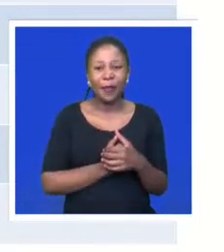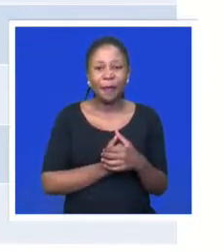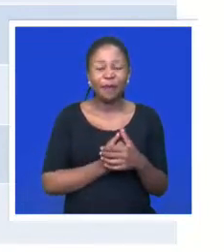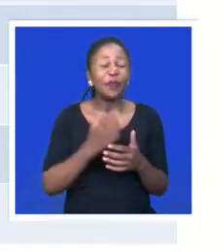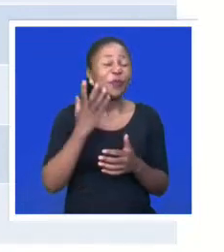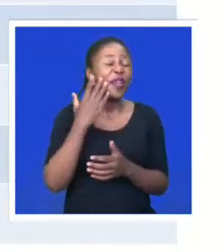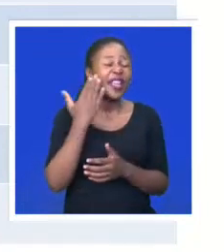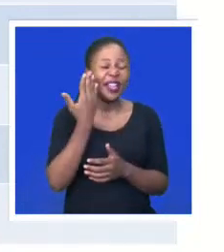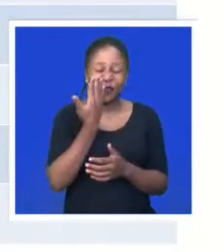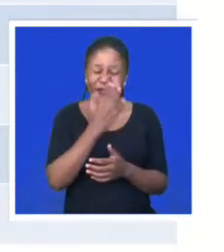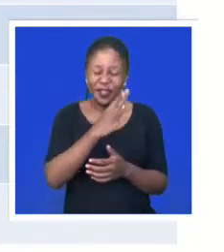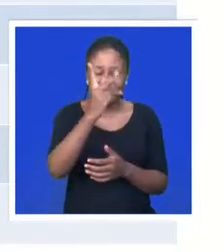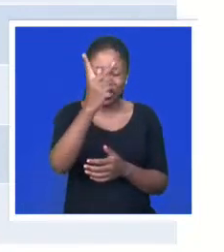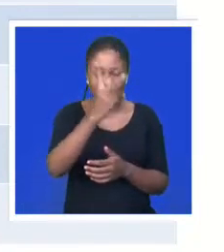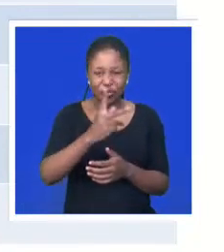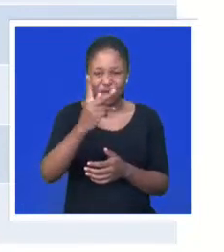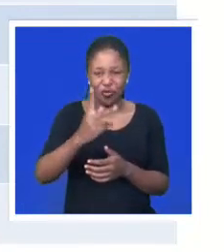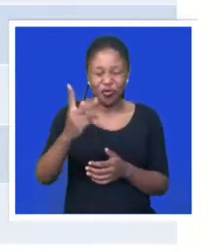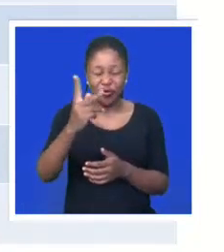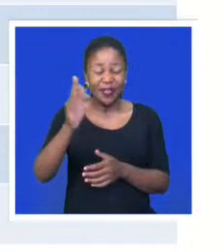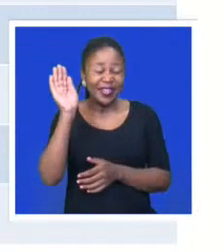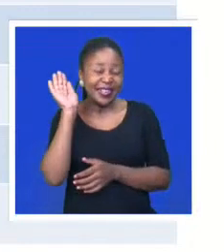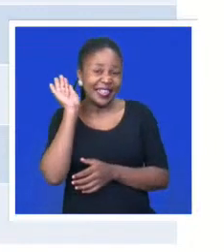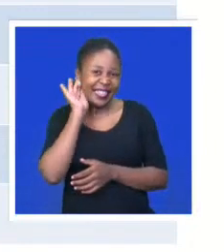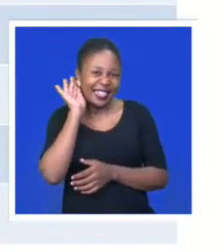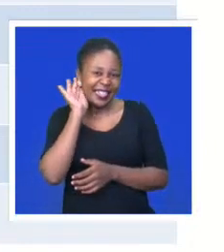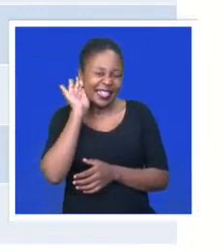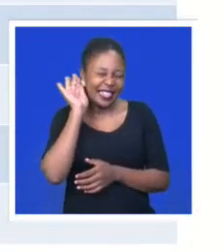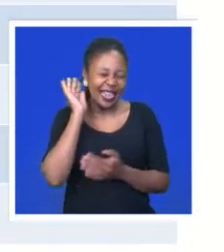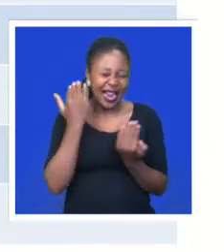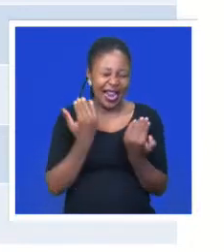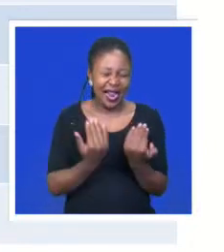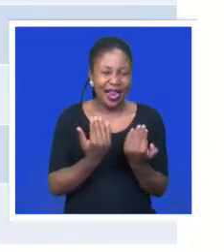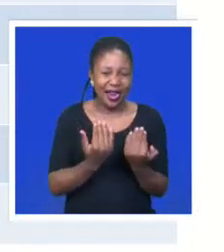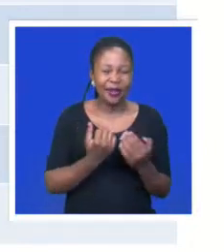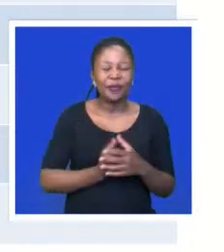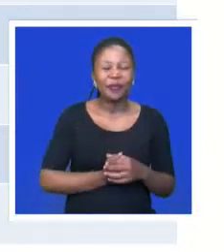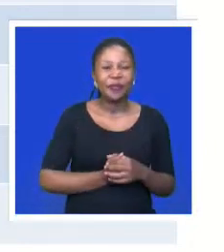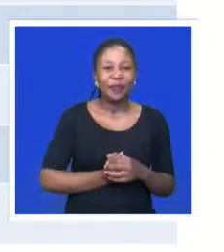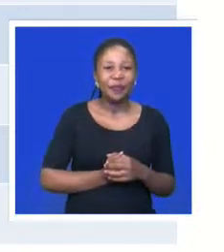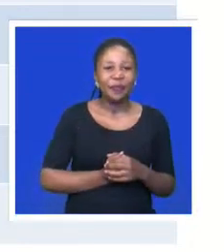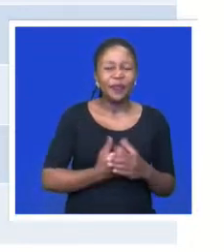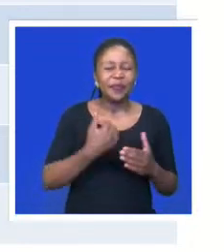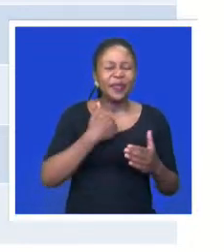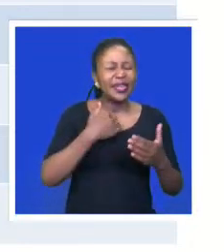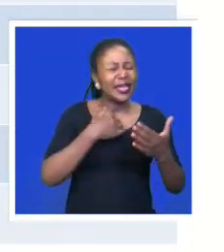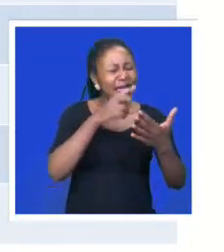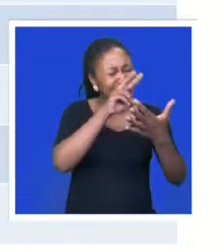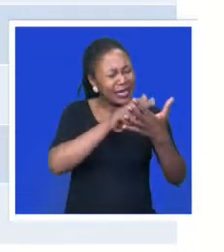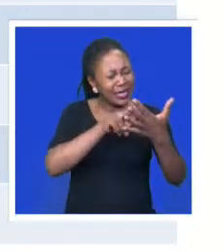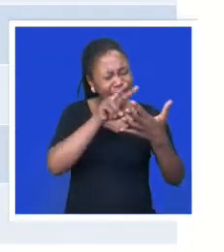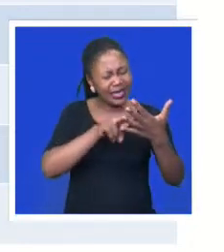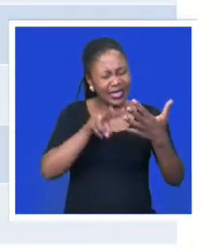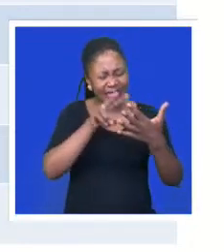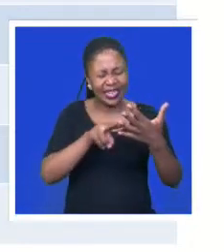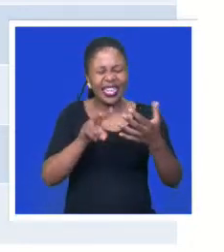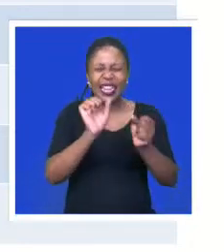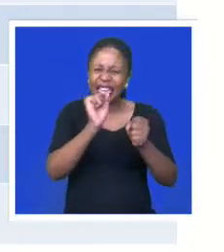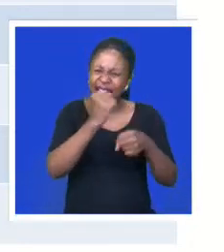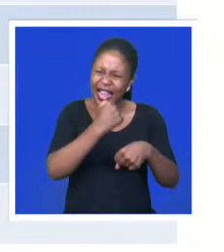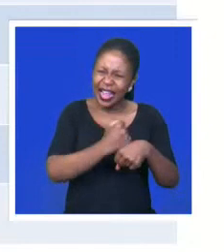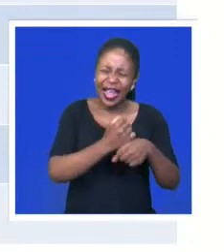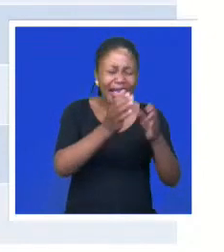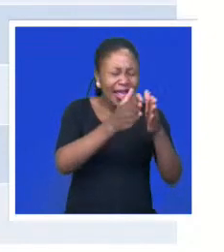the table, you have to also listen carefully. I will read what God created on each